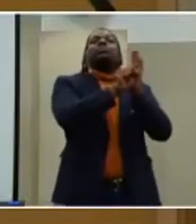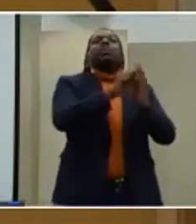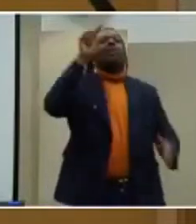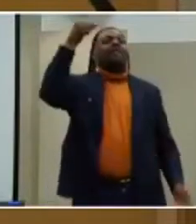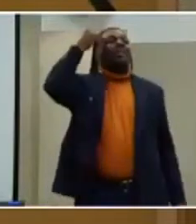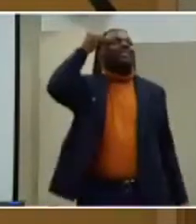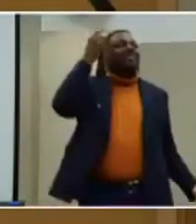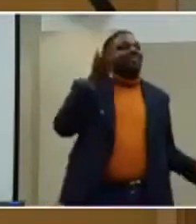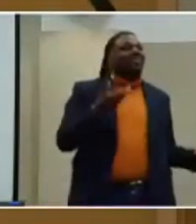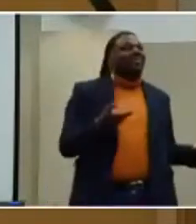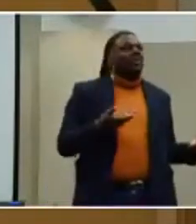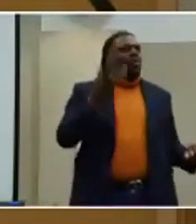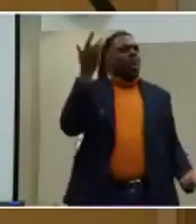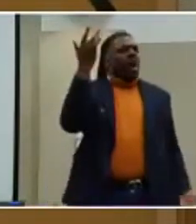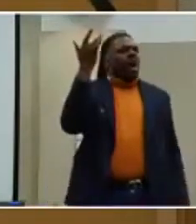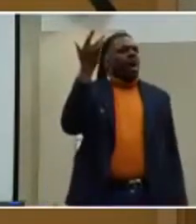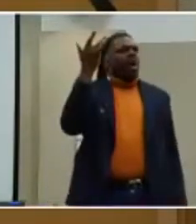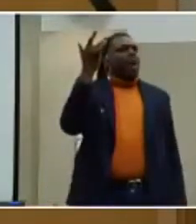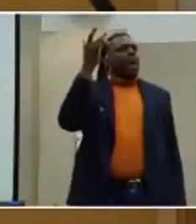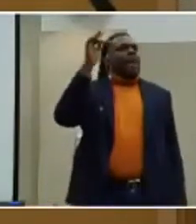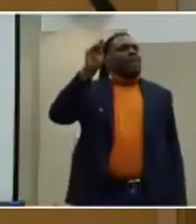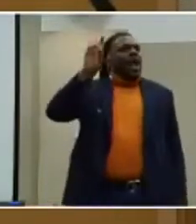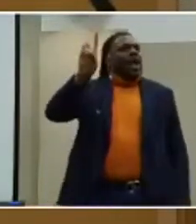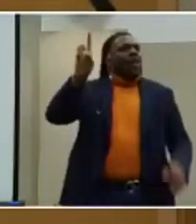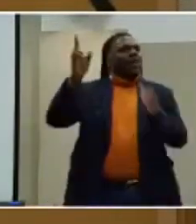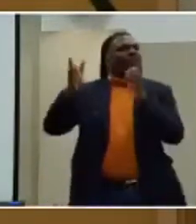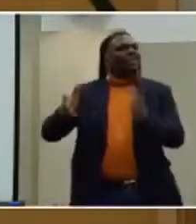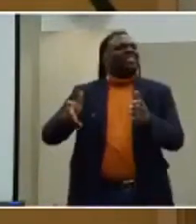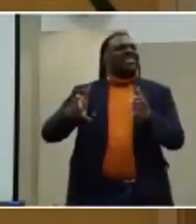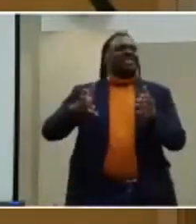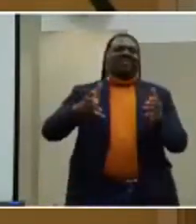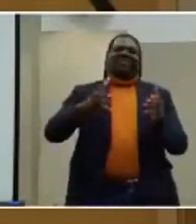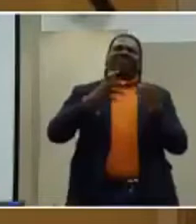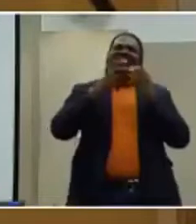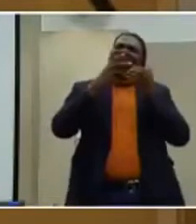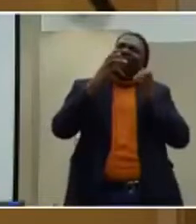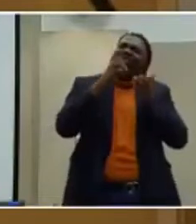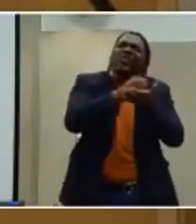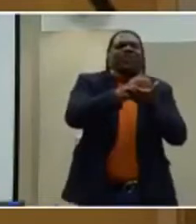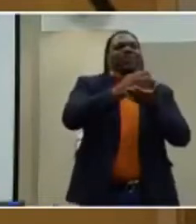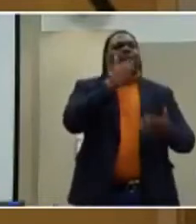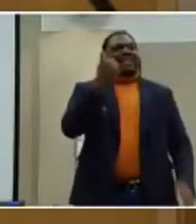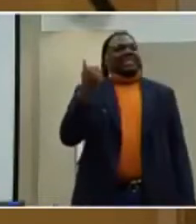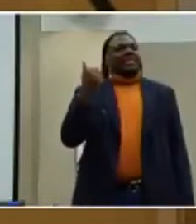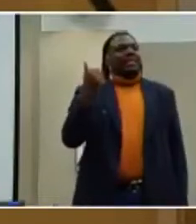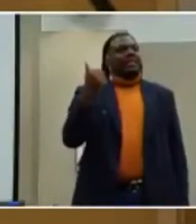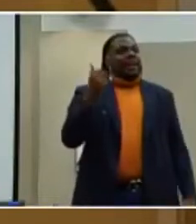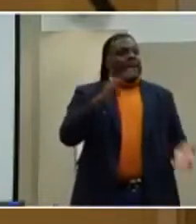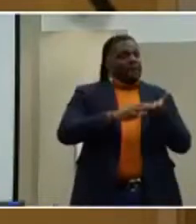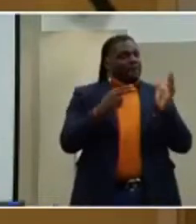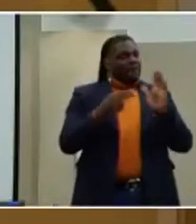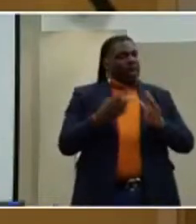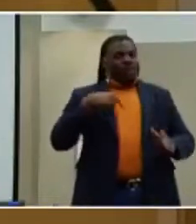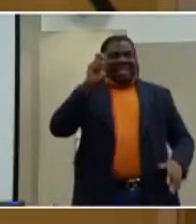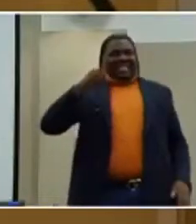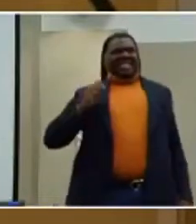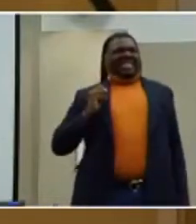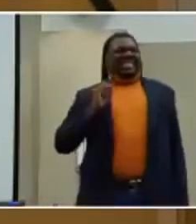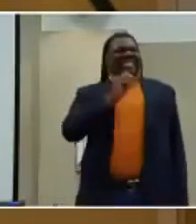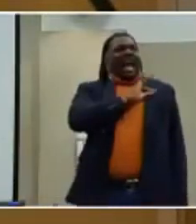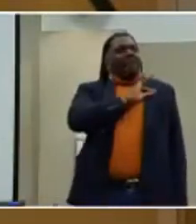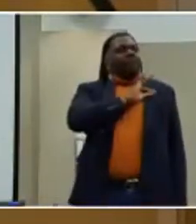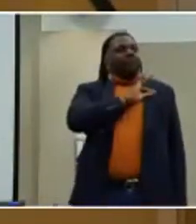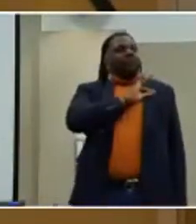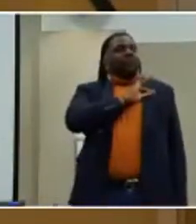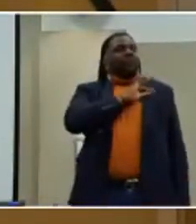government, because Marylanders deserve the best. And in order to get the best, we need to be able to staff state